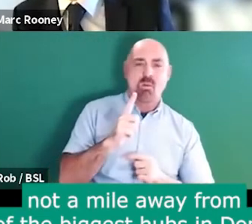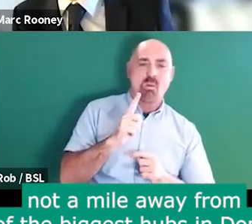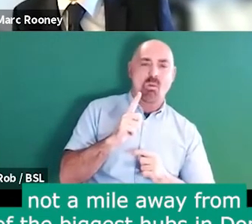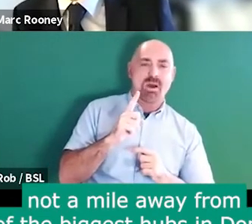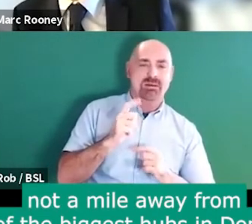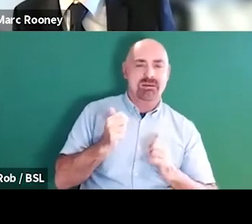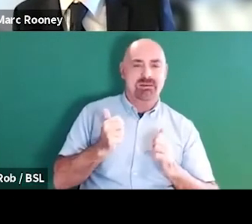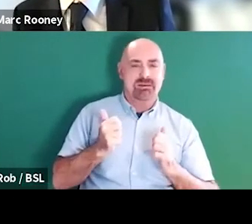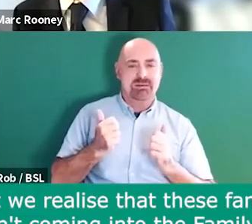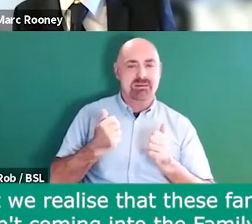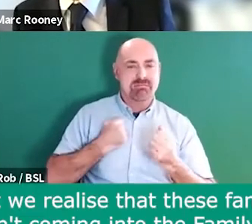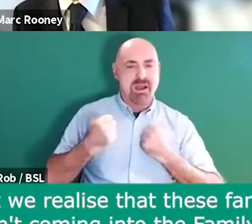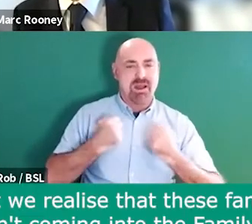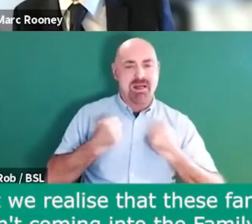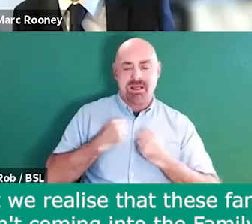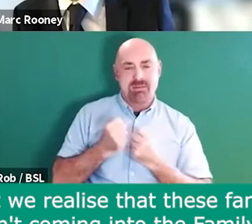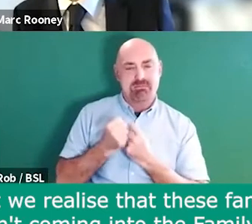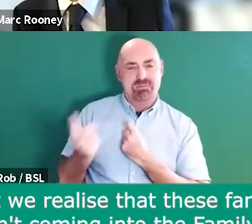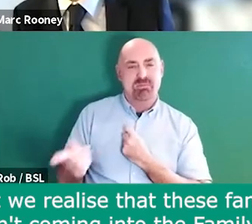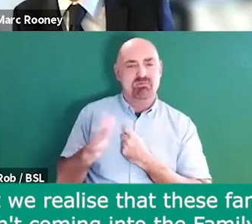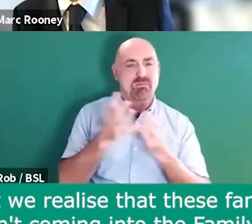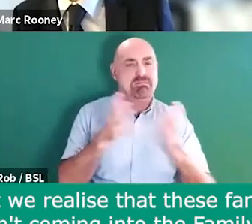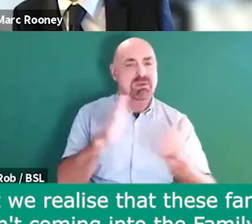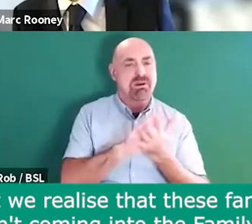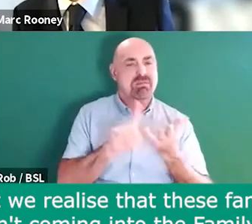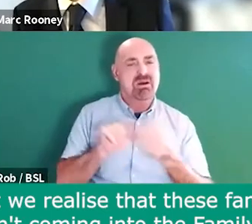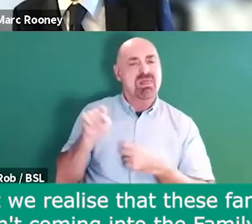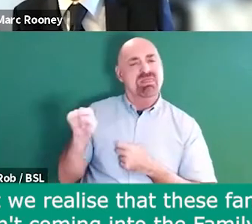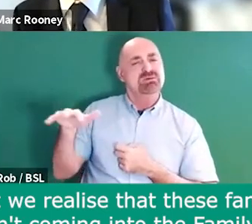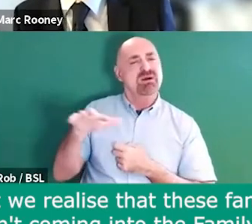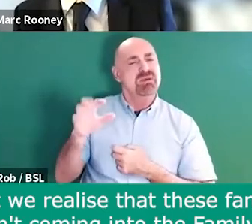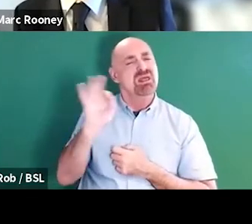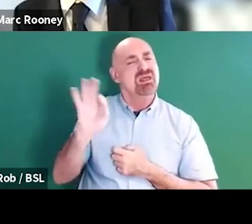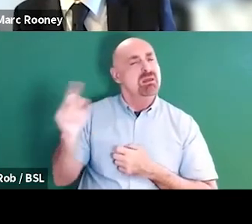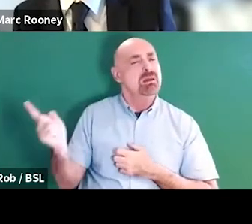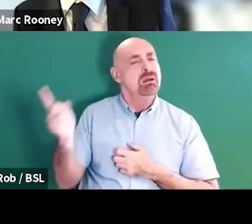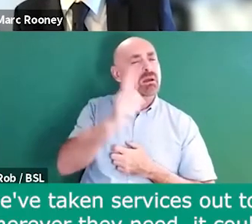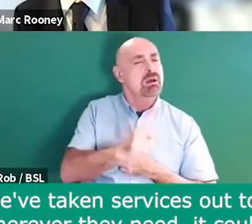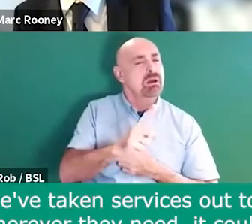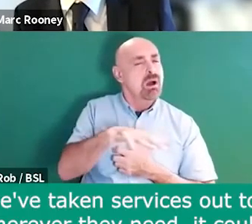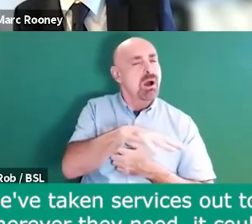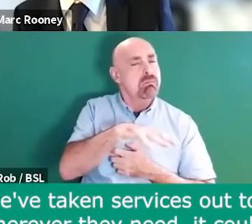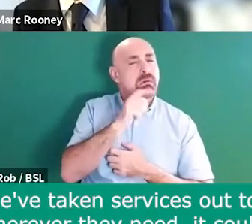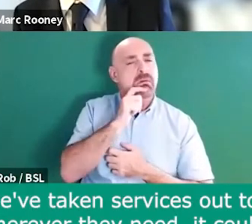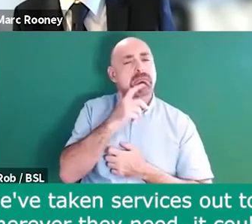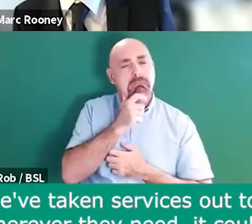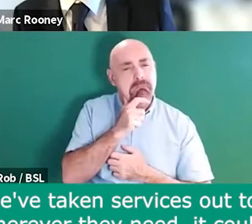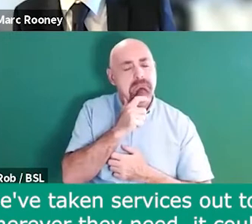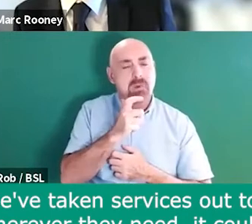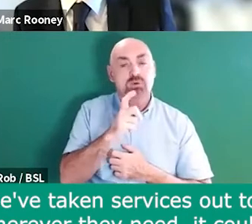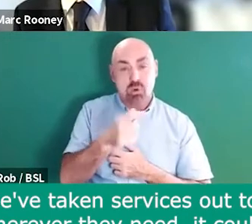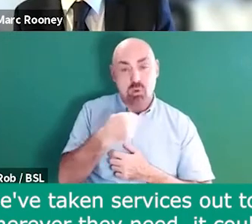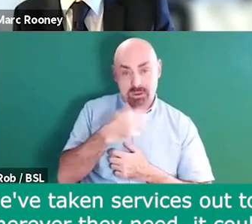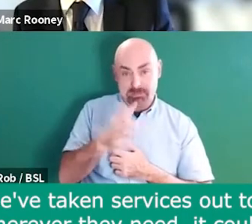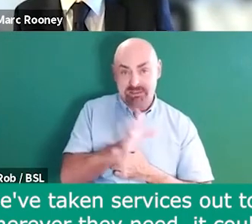hubs in Doncaster. But we realised that these families aren't coming into the family hub. So we've taken services out